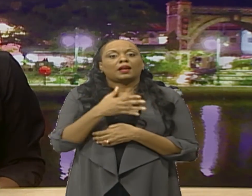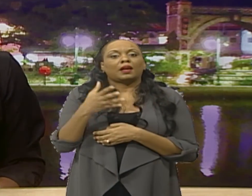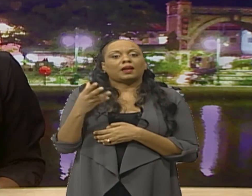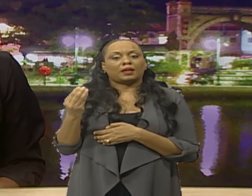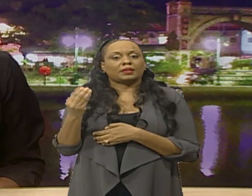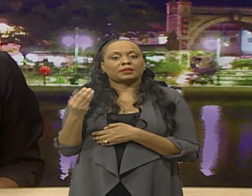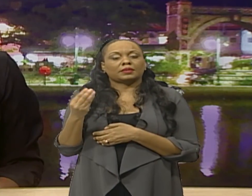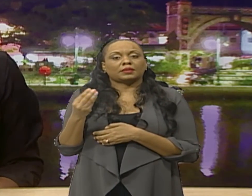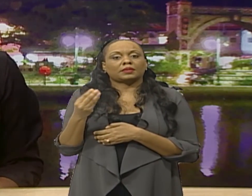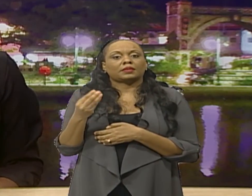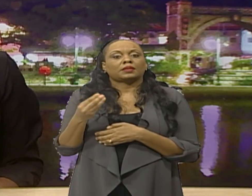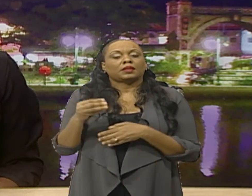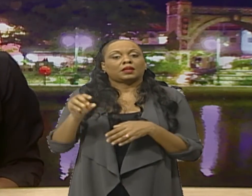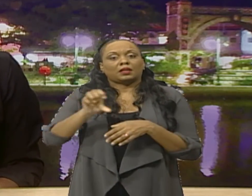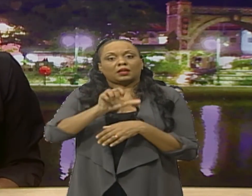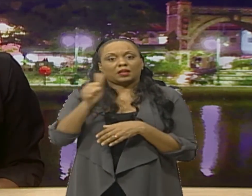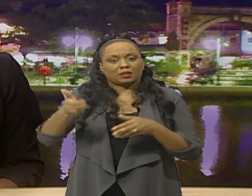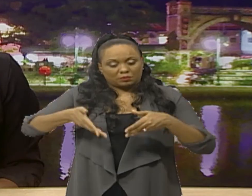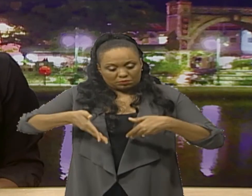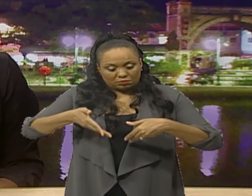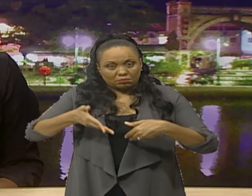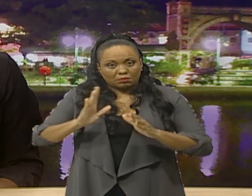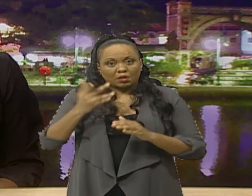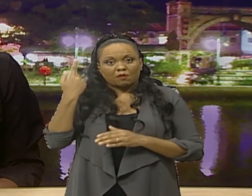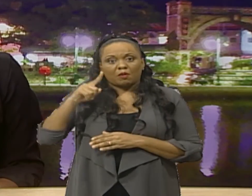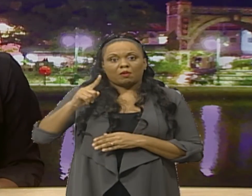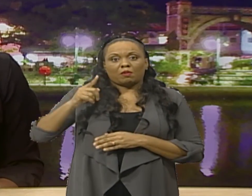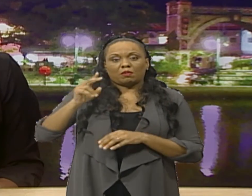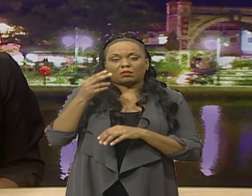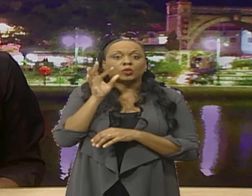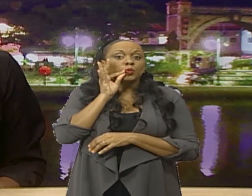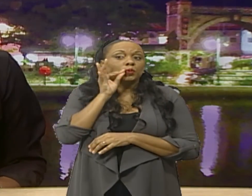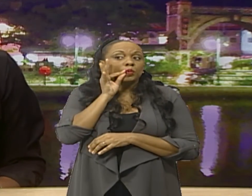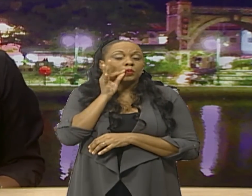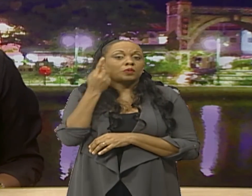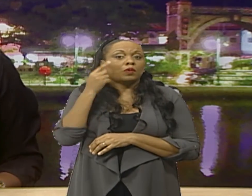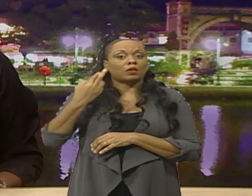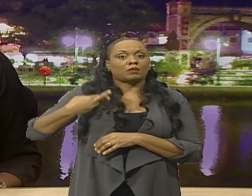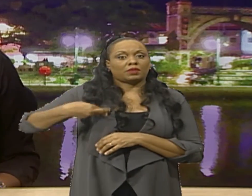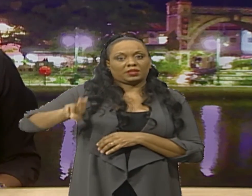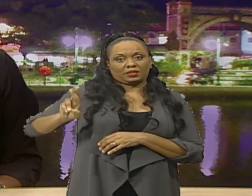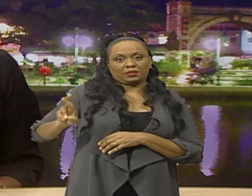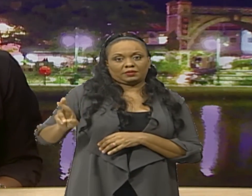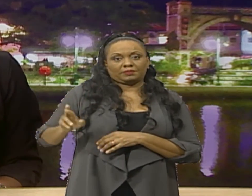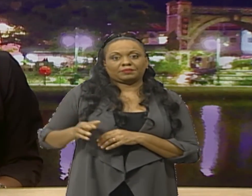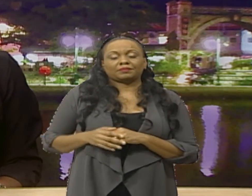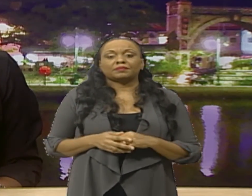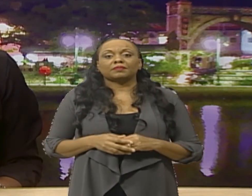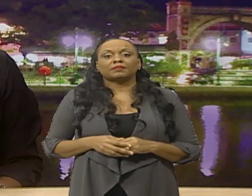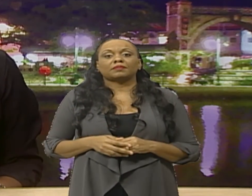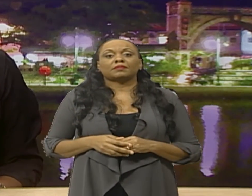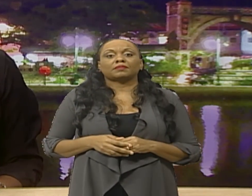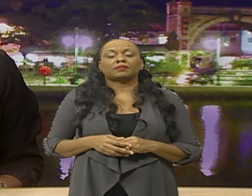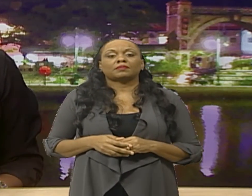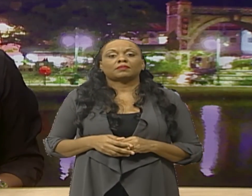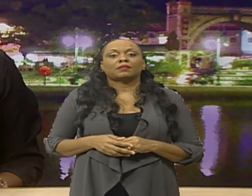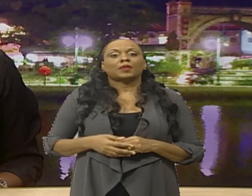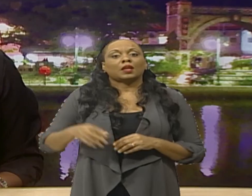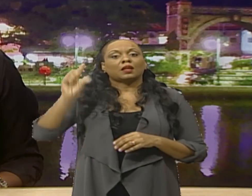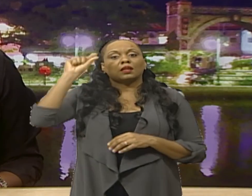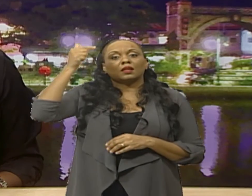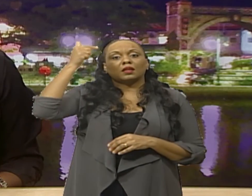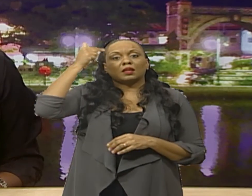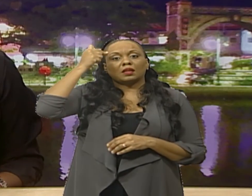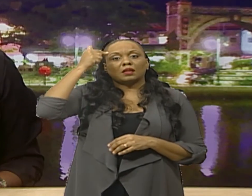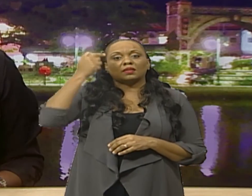Amnesty Bill, and the Permitted Use of Cannabis for Religious Purpose Bill. It's all coming a few months after the Ralph Gonsalves